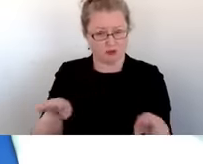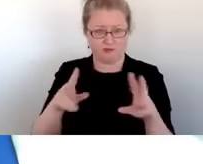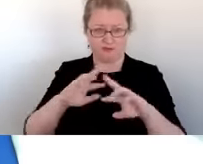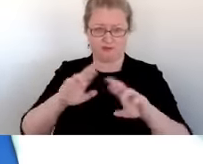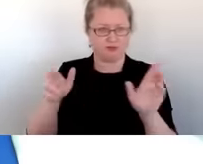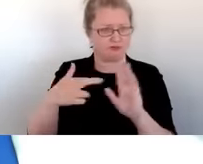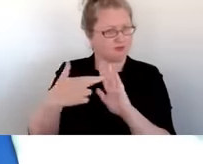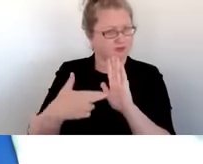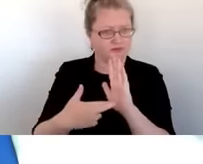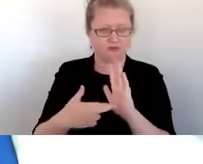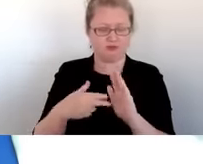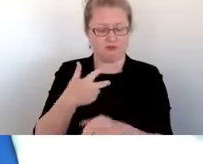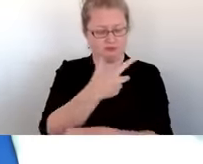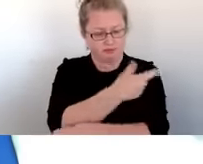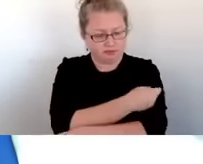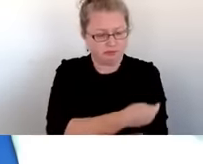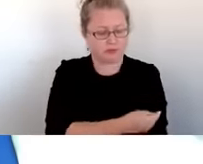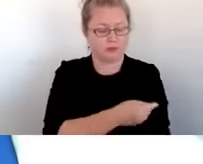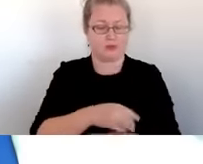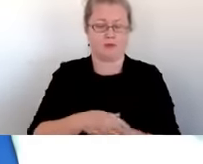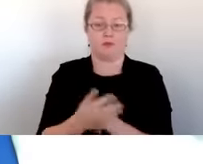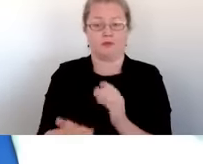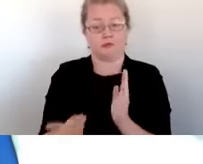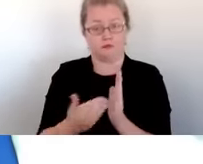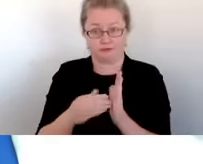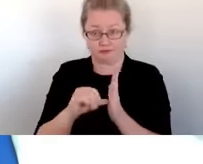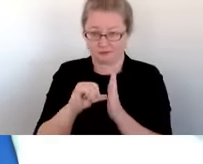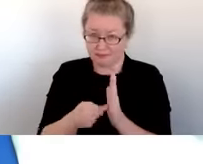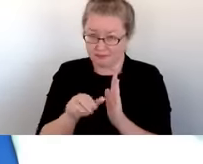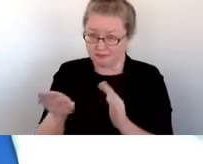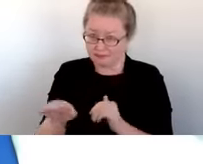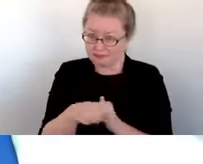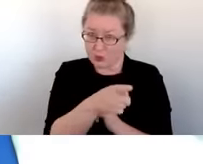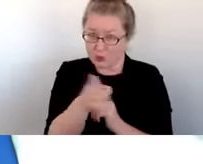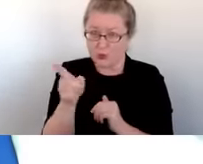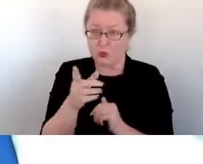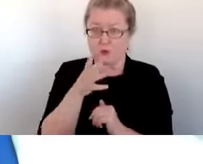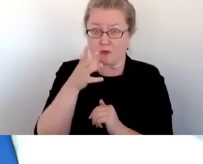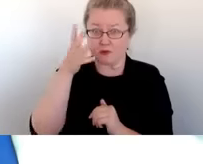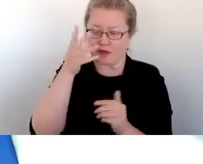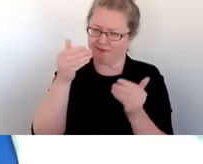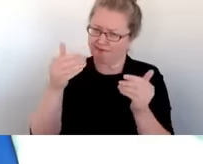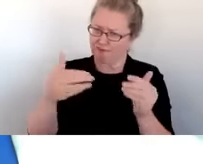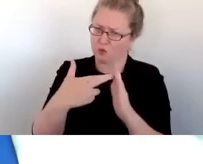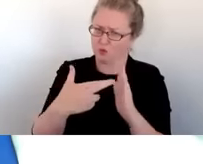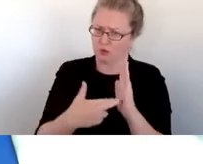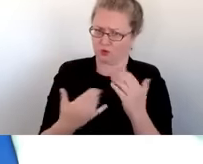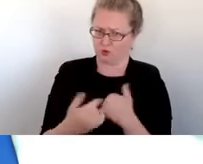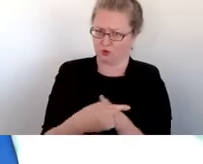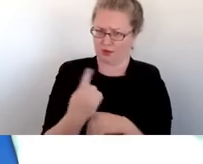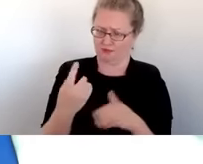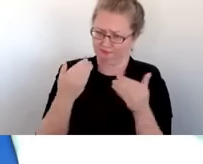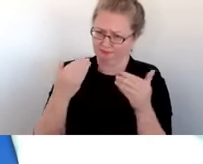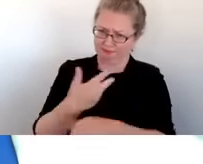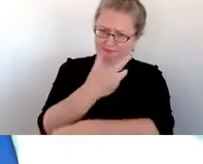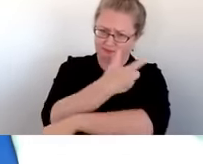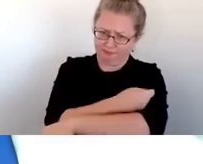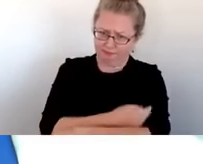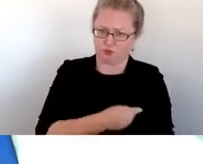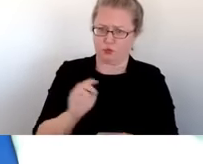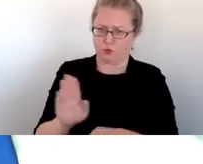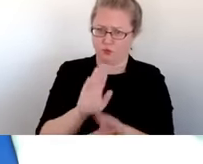shot. And I again ask parents to register their children today. Getting our vaccines and our boosters